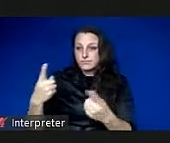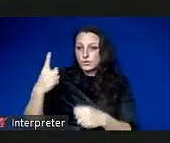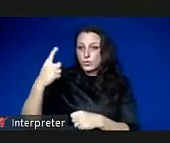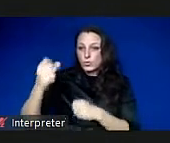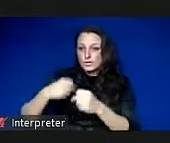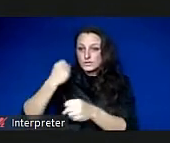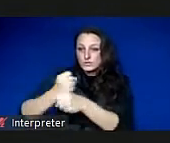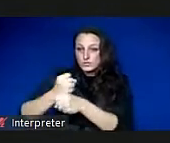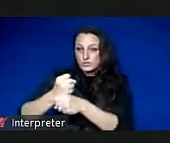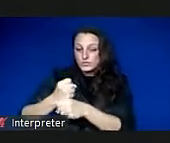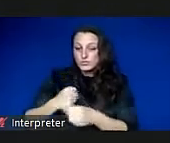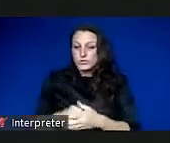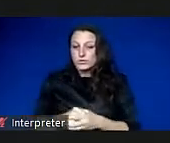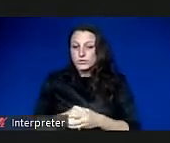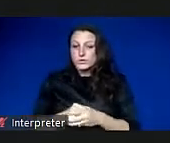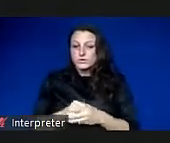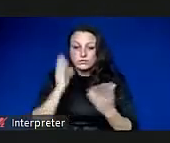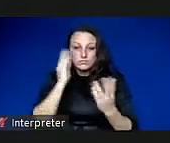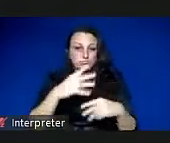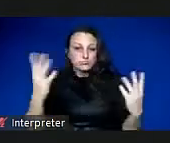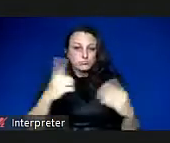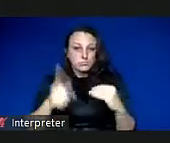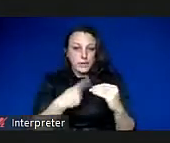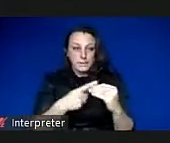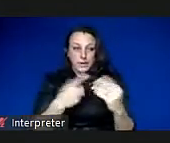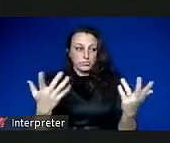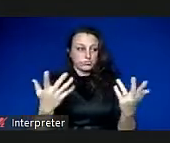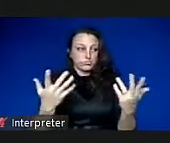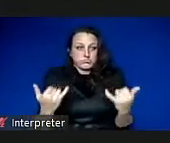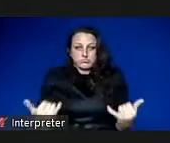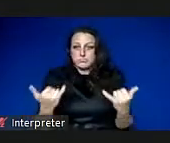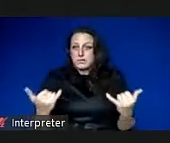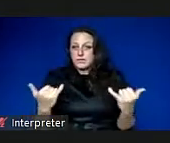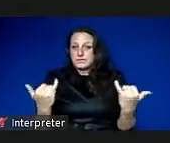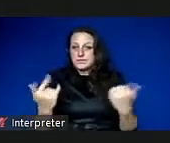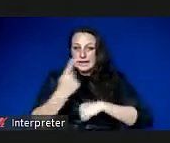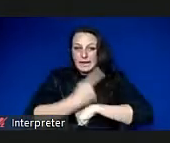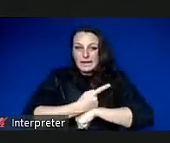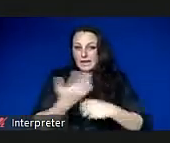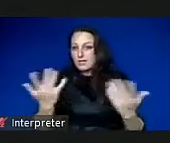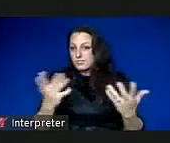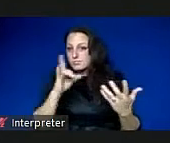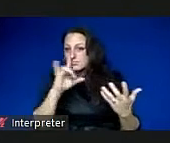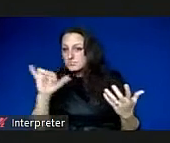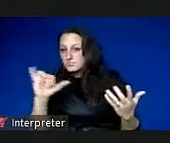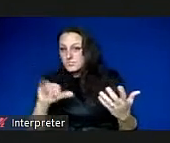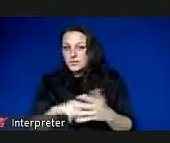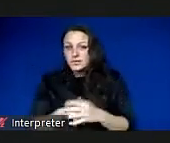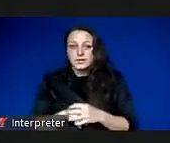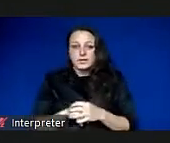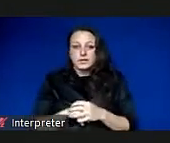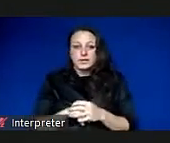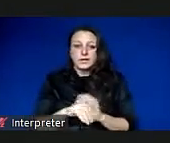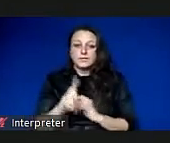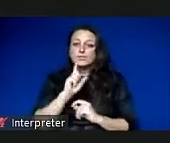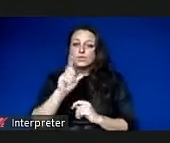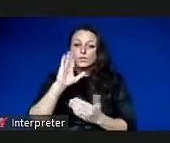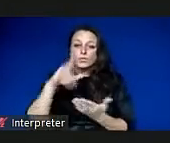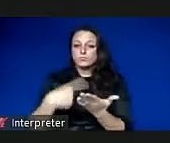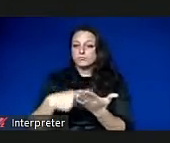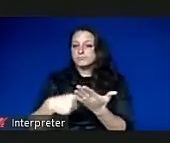all with an update on where we stand today, and really to talk about the